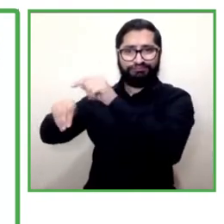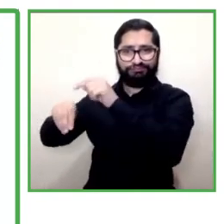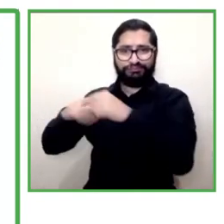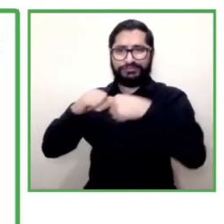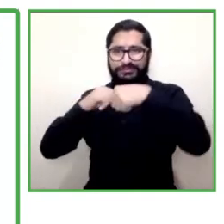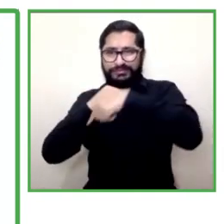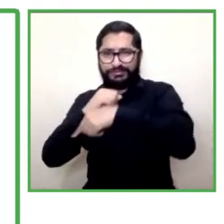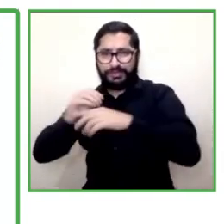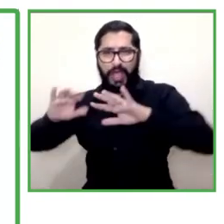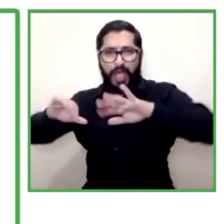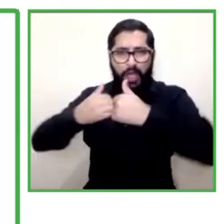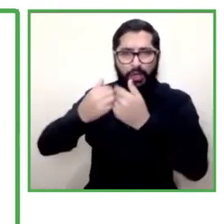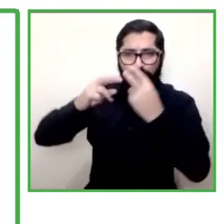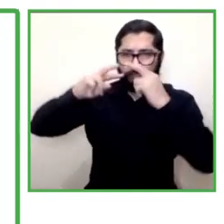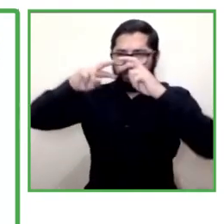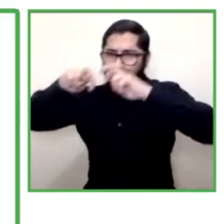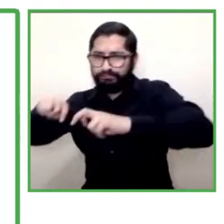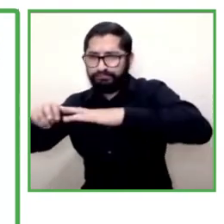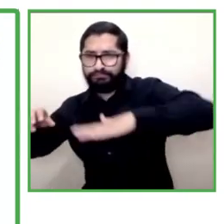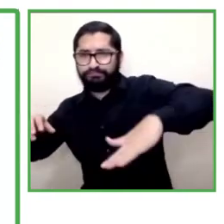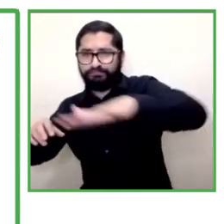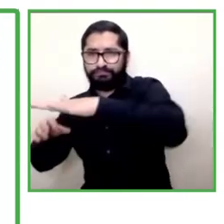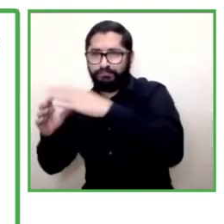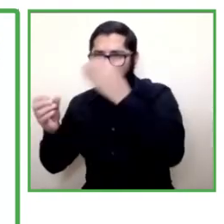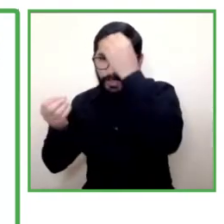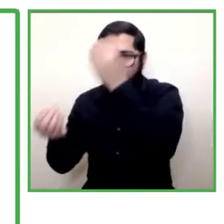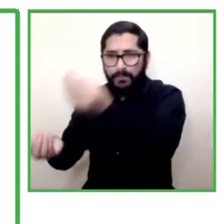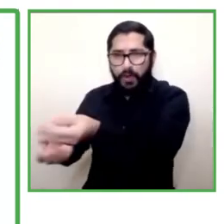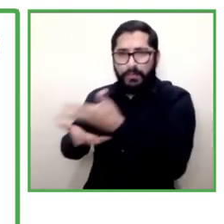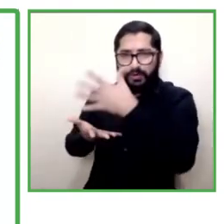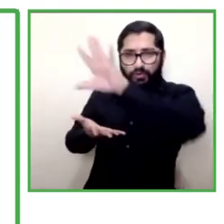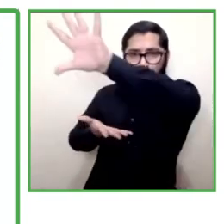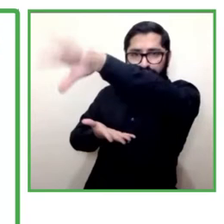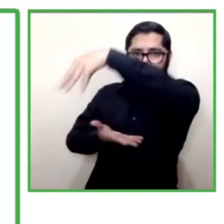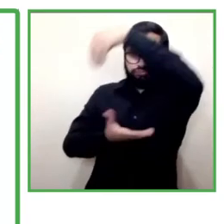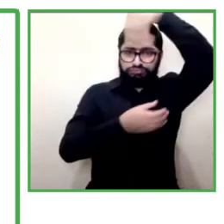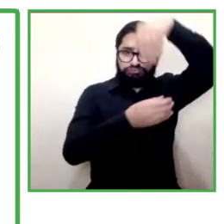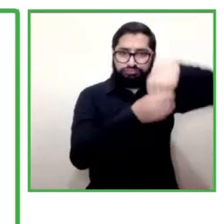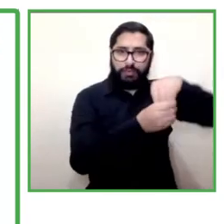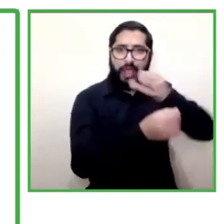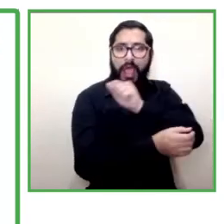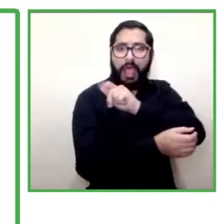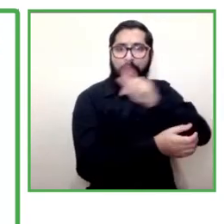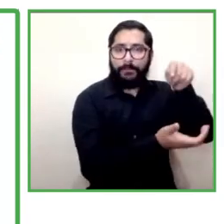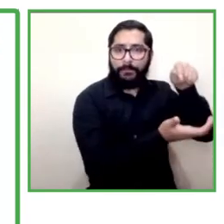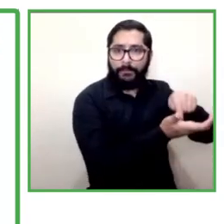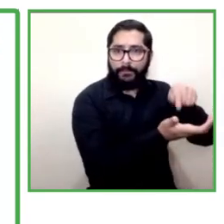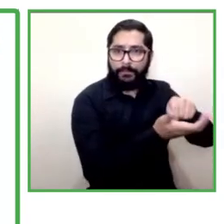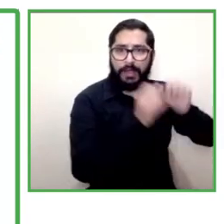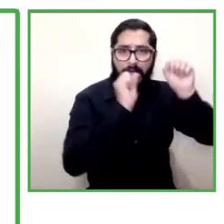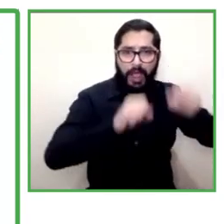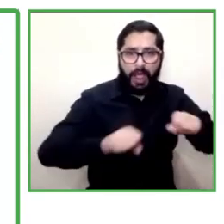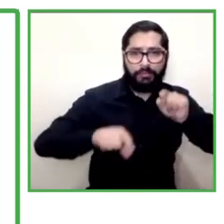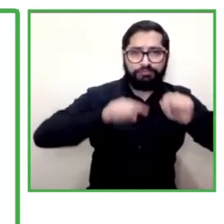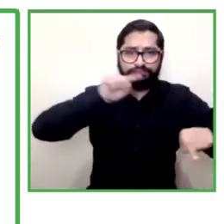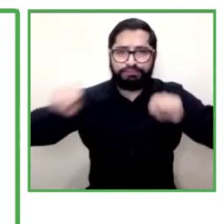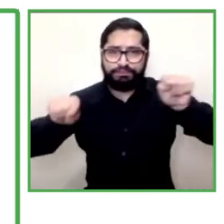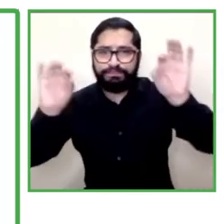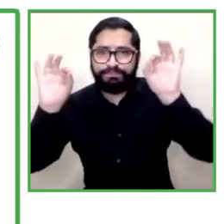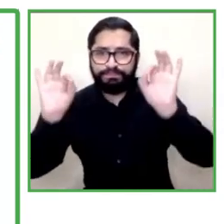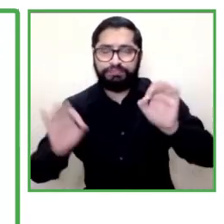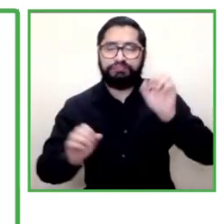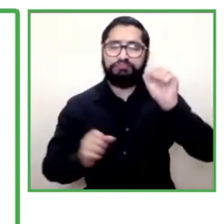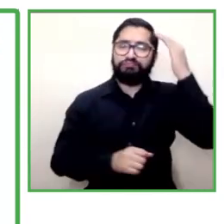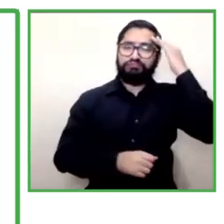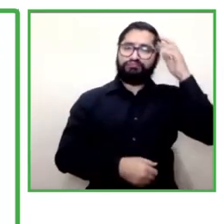notified about each step, like turn after 100 meters, go straight, And they are always alerted when they are in the wrong